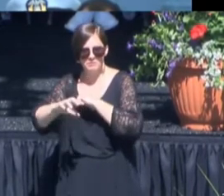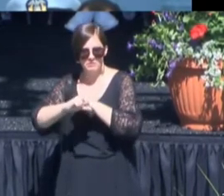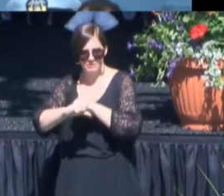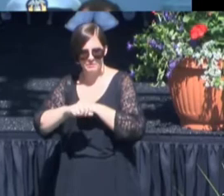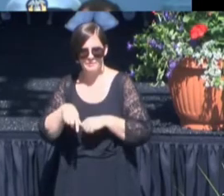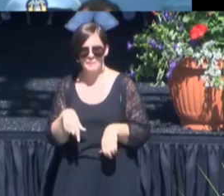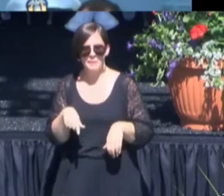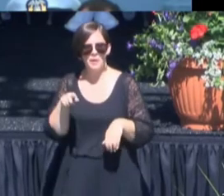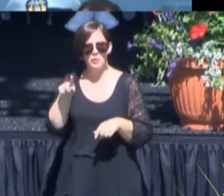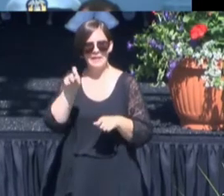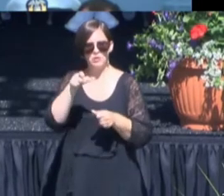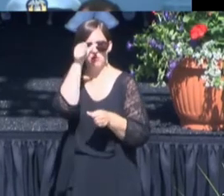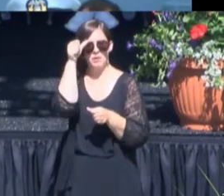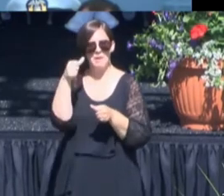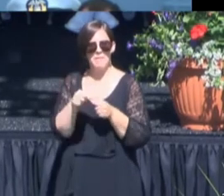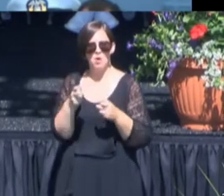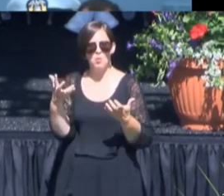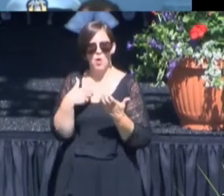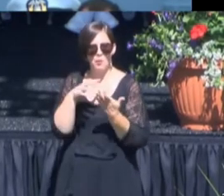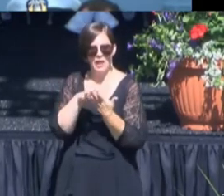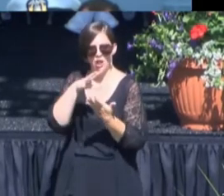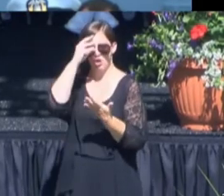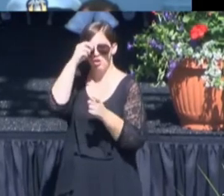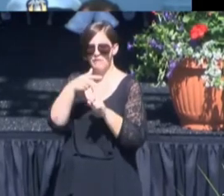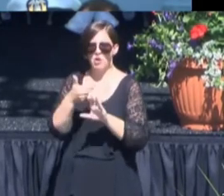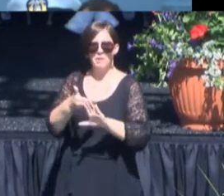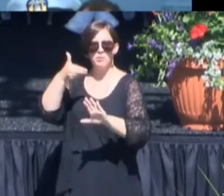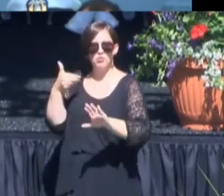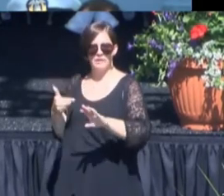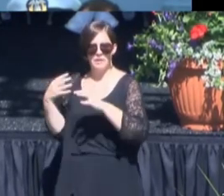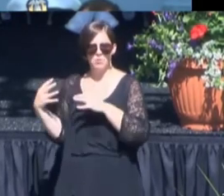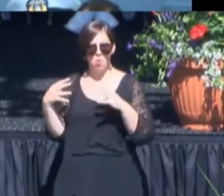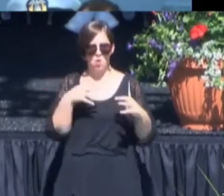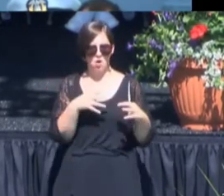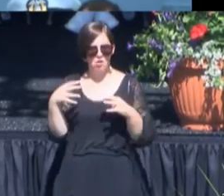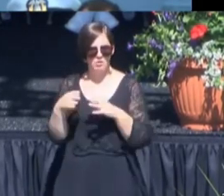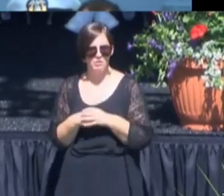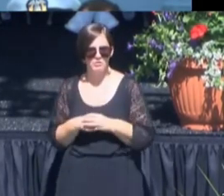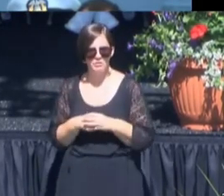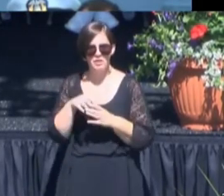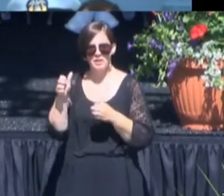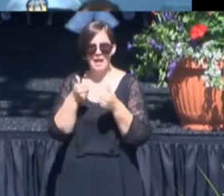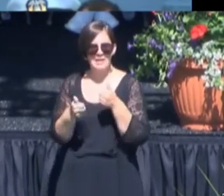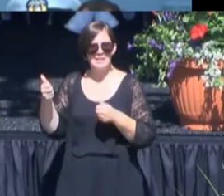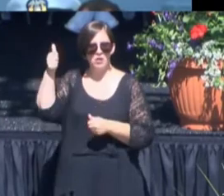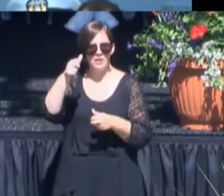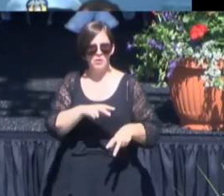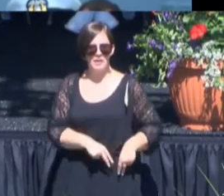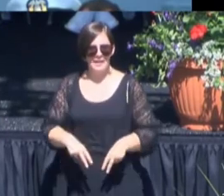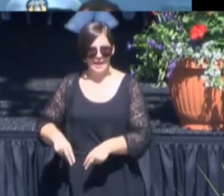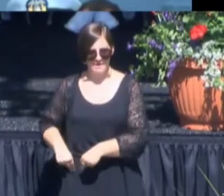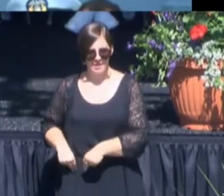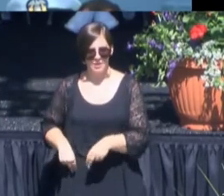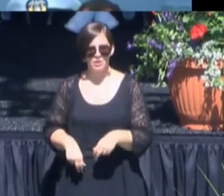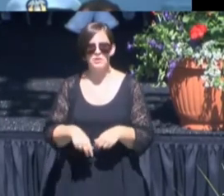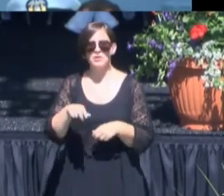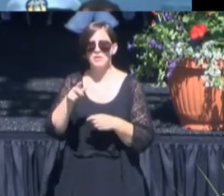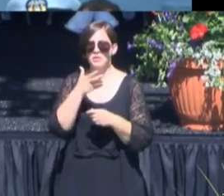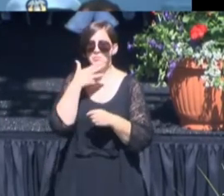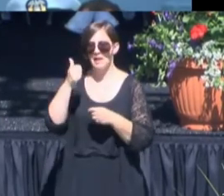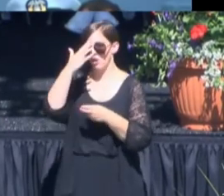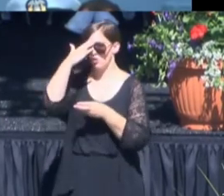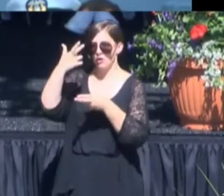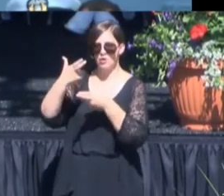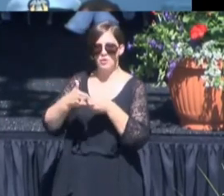should remember the lessons learned in the last war. That Secretary of the Navy, ladies and gentlemen, who is better known